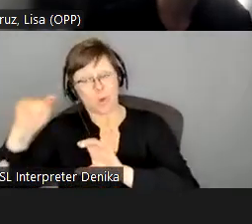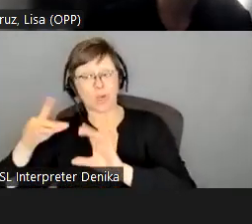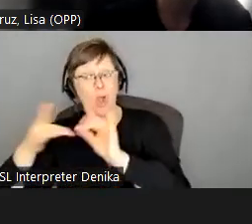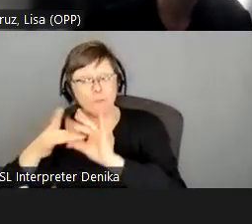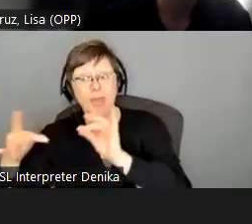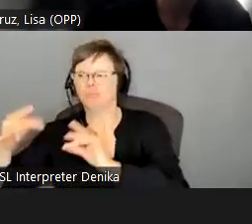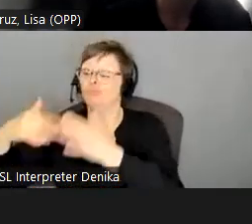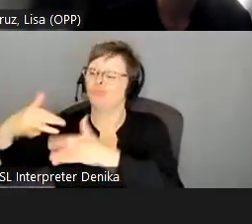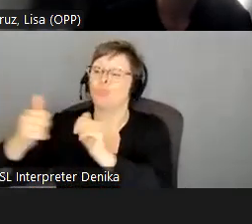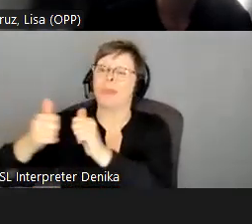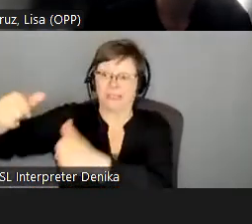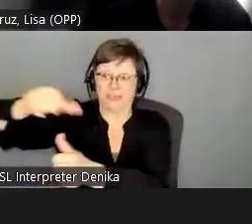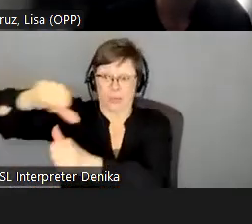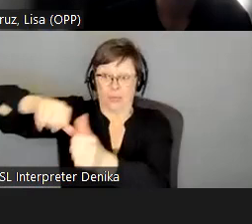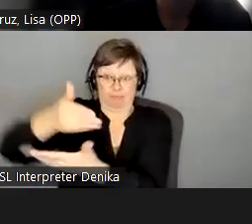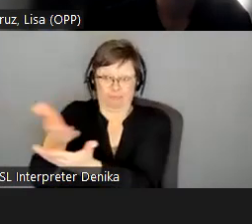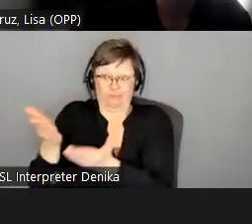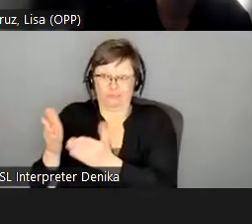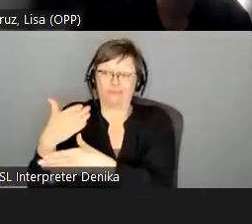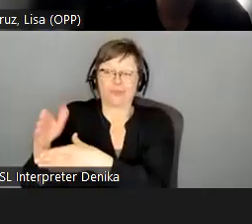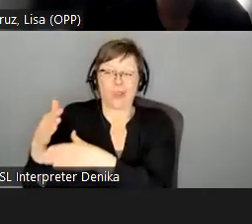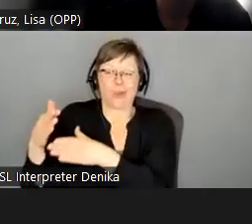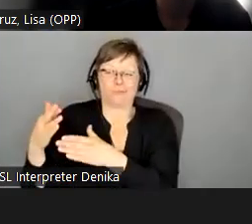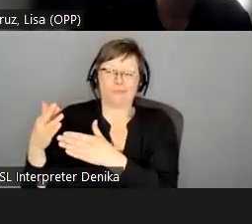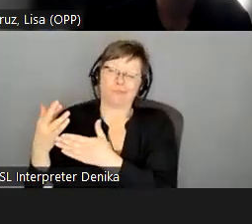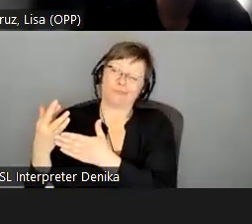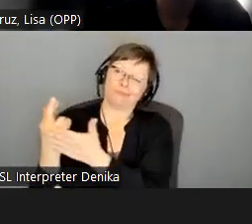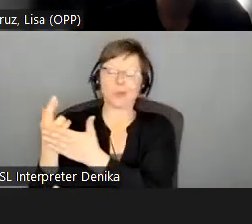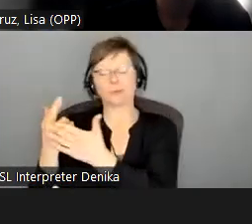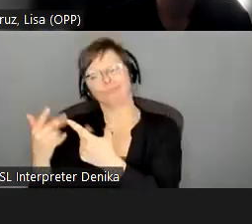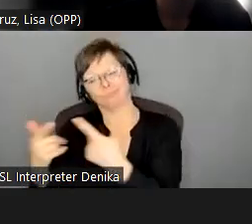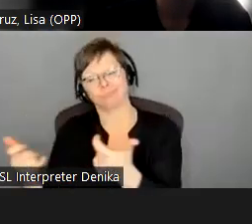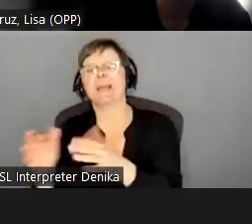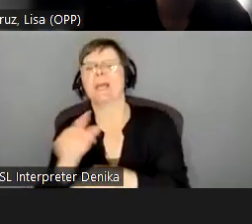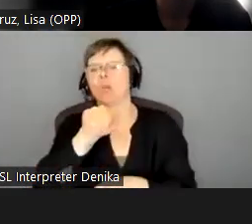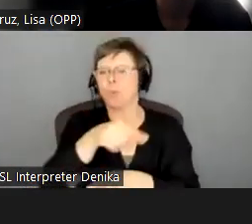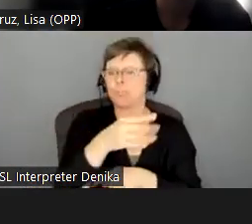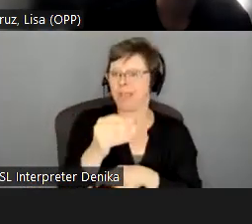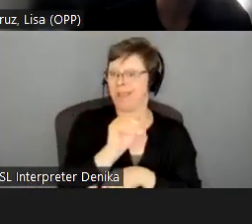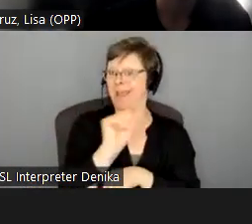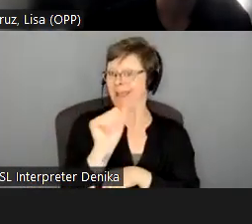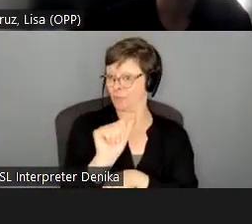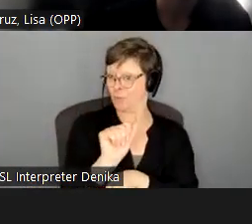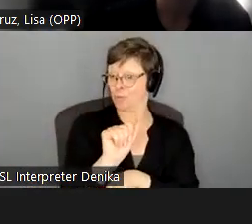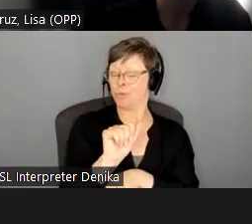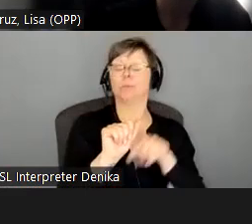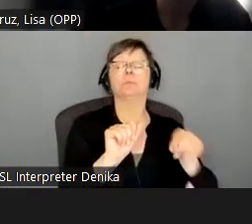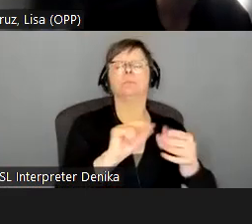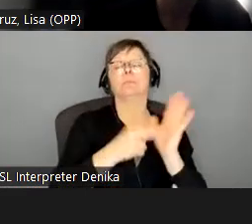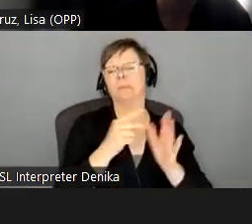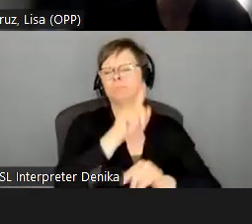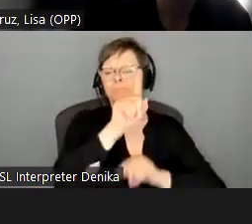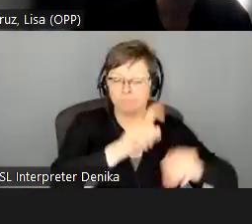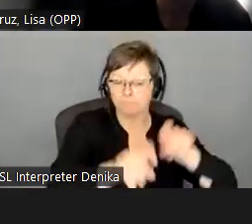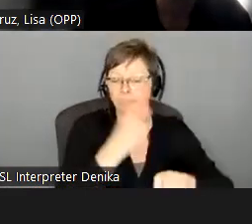each other, sharing resources. Q&A box to ask questions to our presenters. We'll read them at the end. We'll take